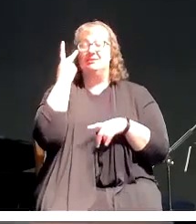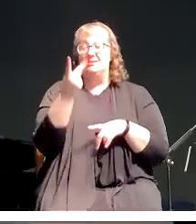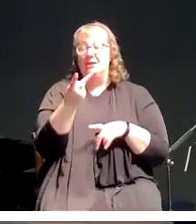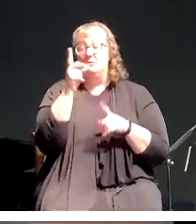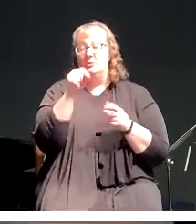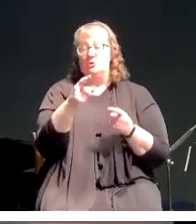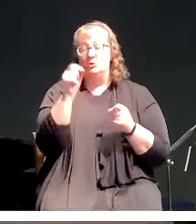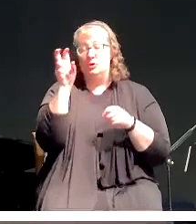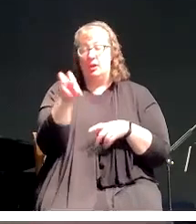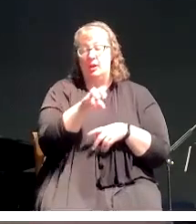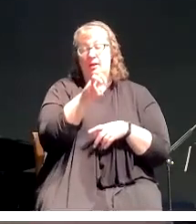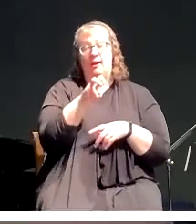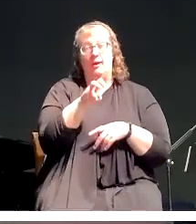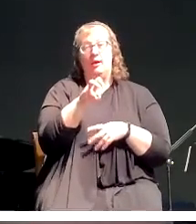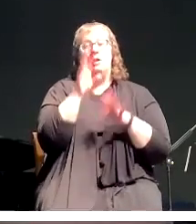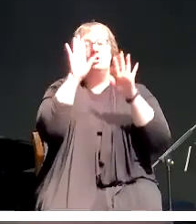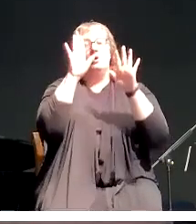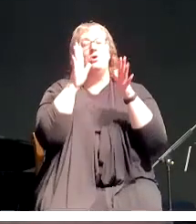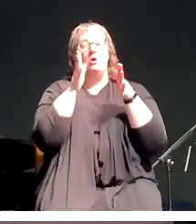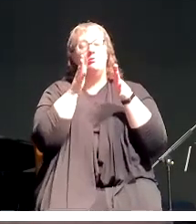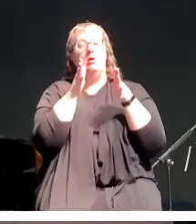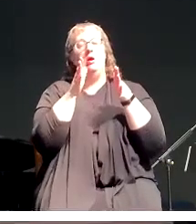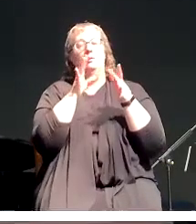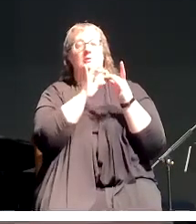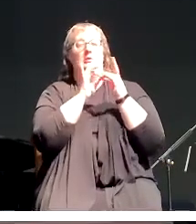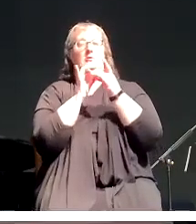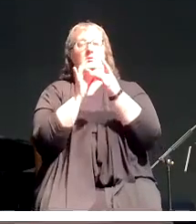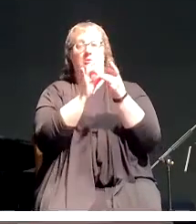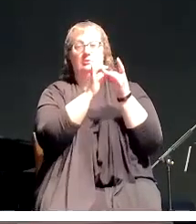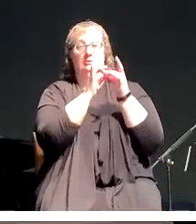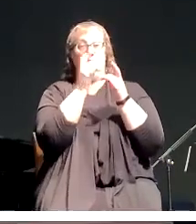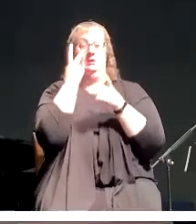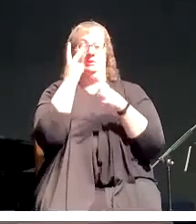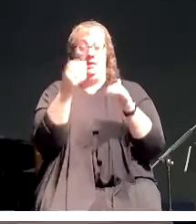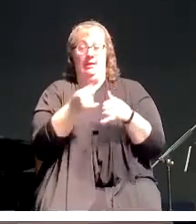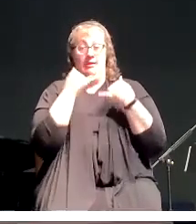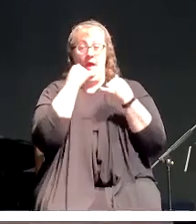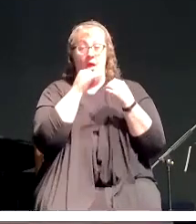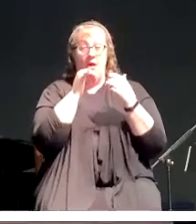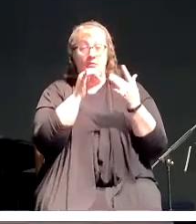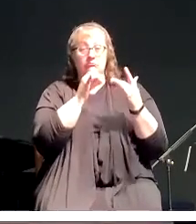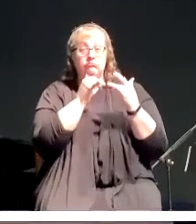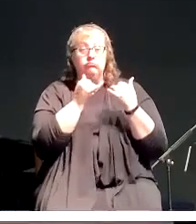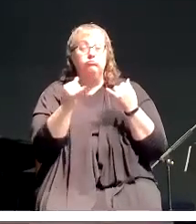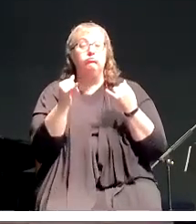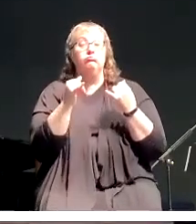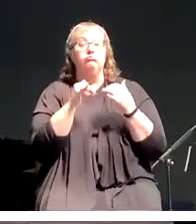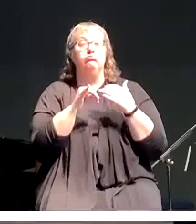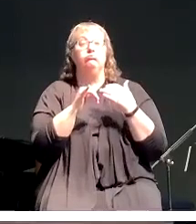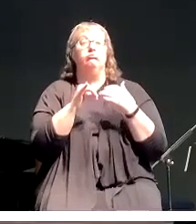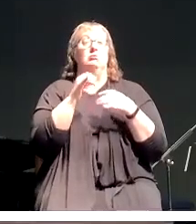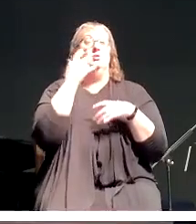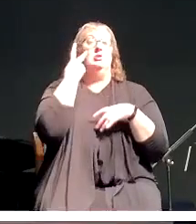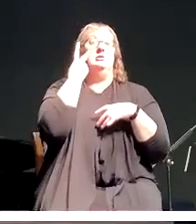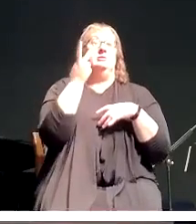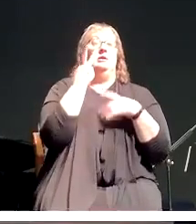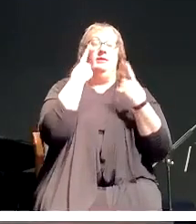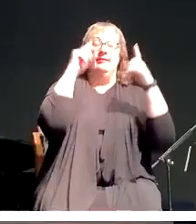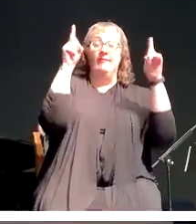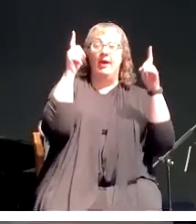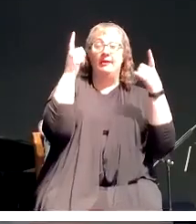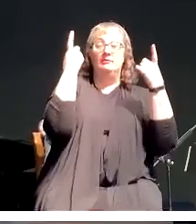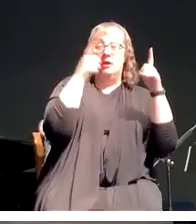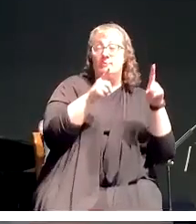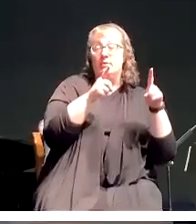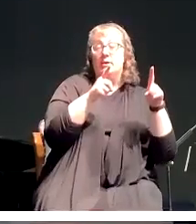need to do to download this. It's a great way to stay connected. You can see our live streams when you're not able to be here. You can see all the events that are coming up,